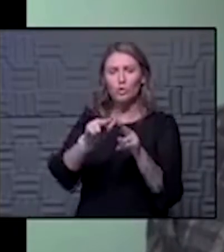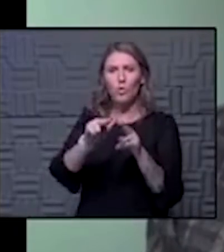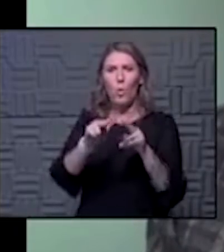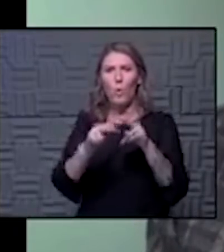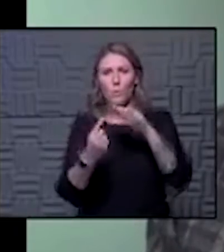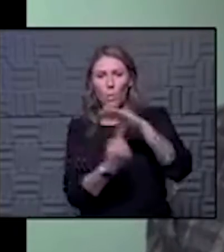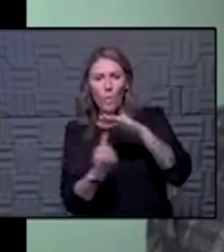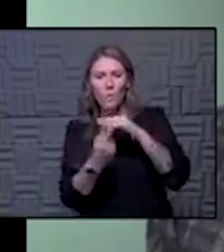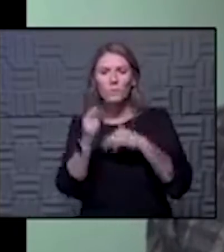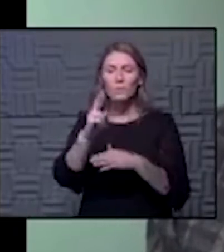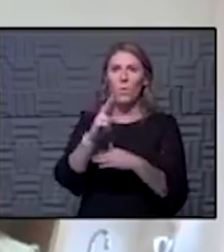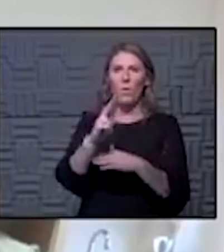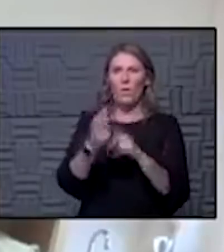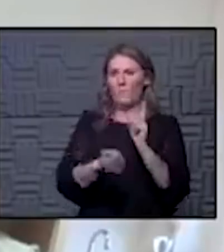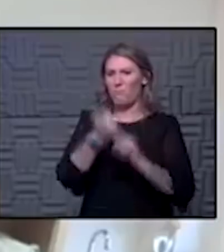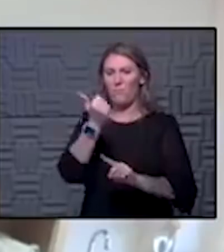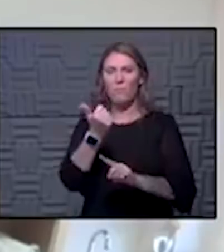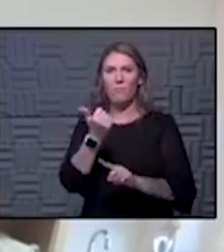known exposures?